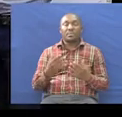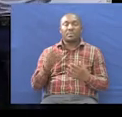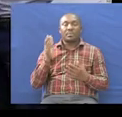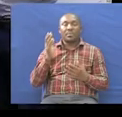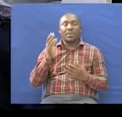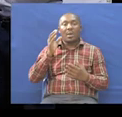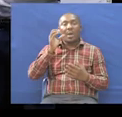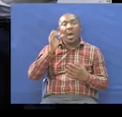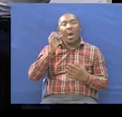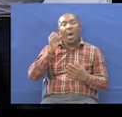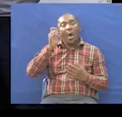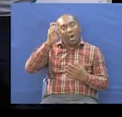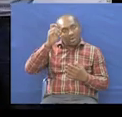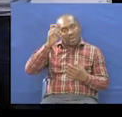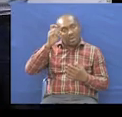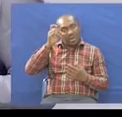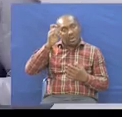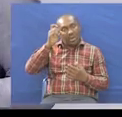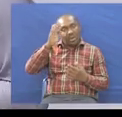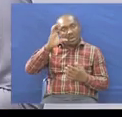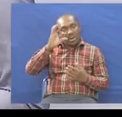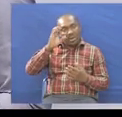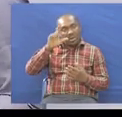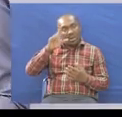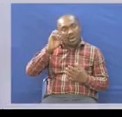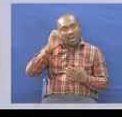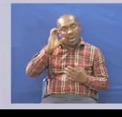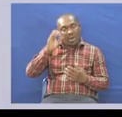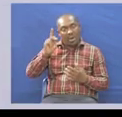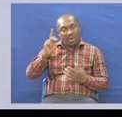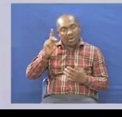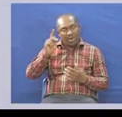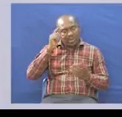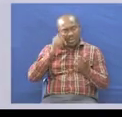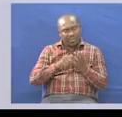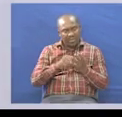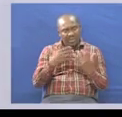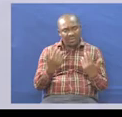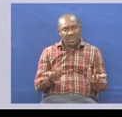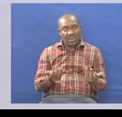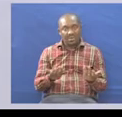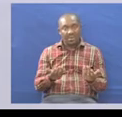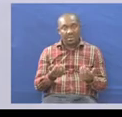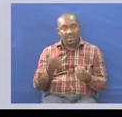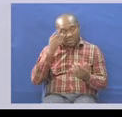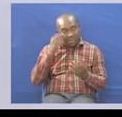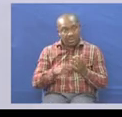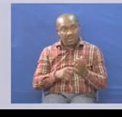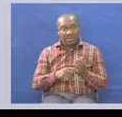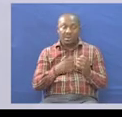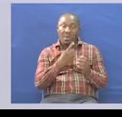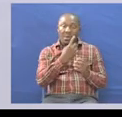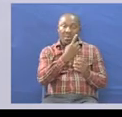What does it mean? O'clock means the long arrow has complete 1 round of